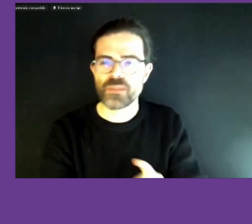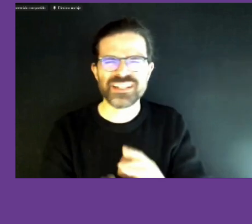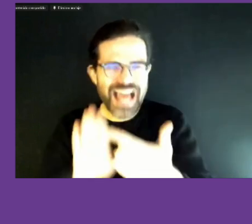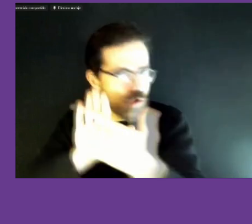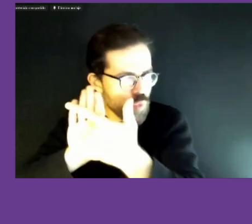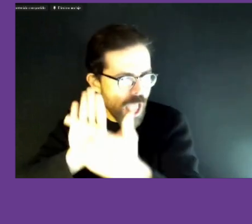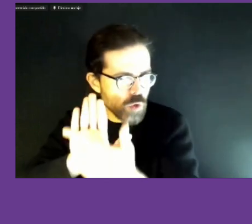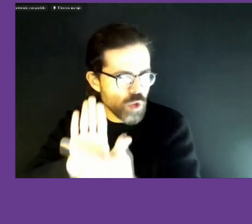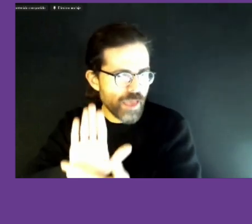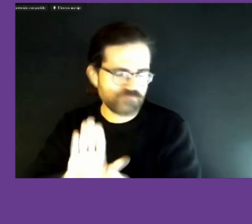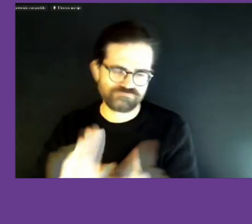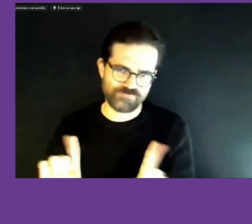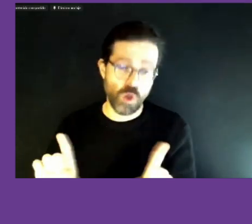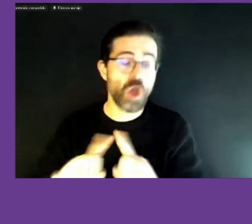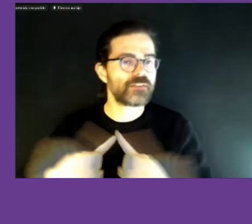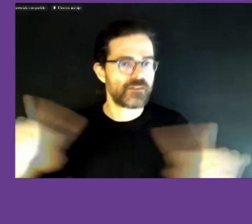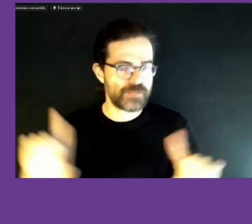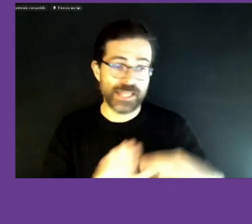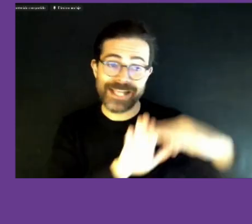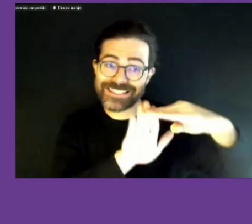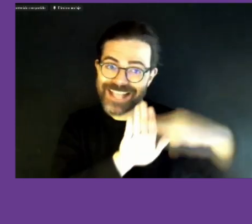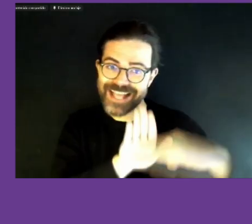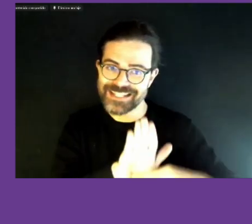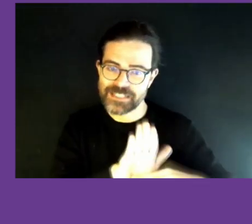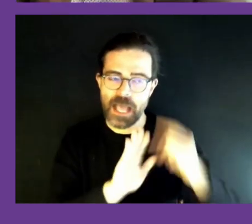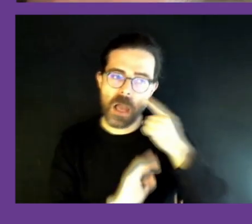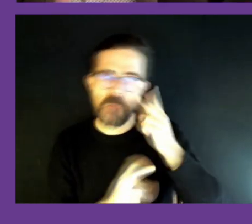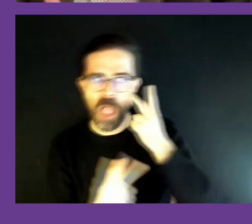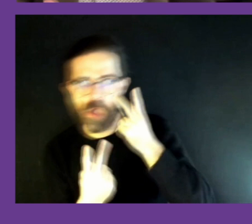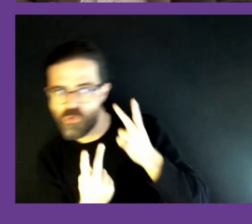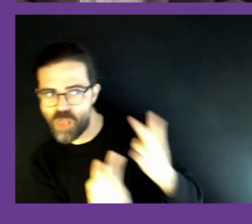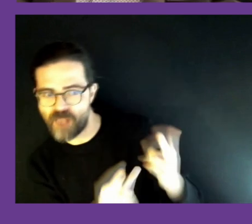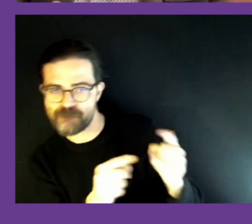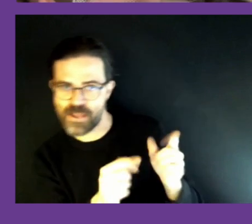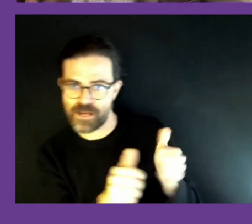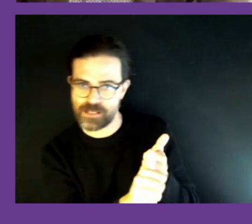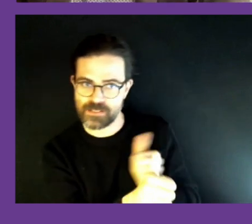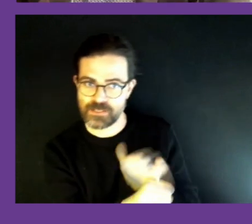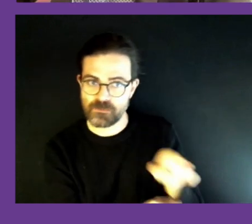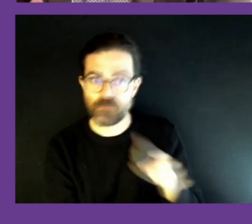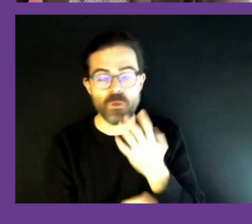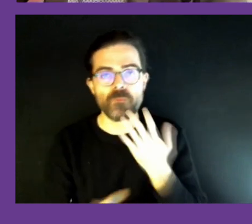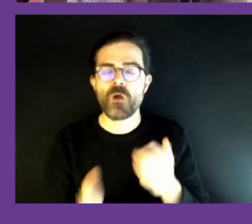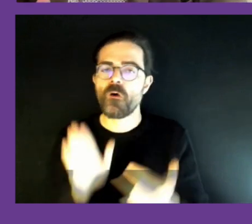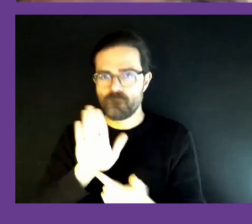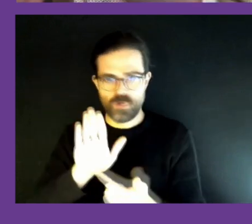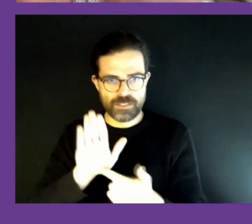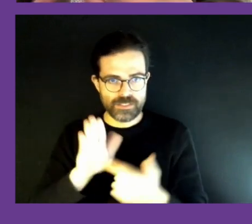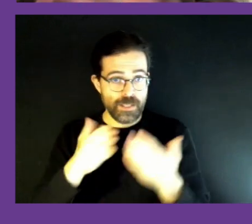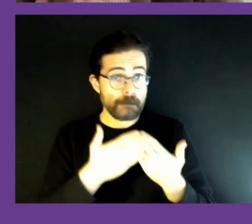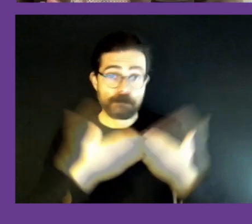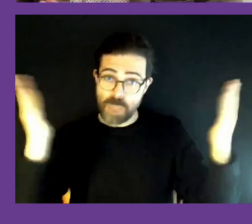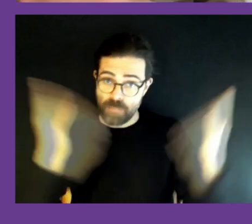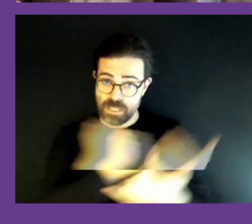regulations. If the standards are referenced in a private contract or in a public contract, that